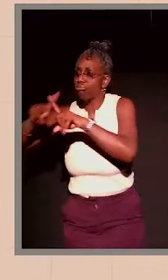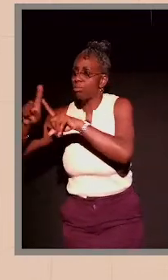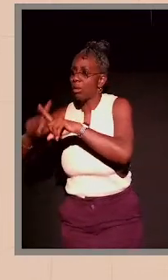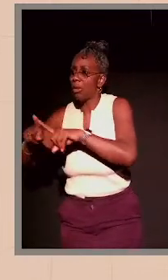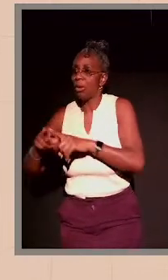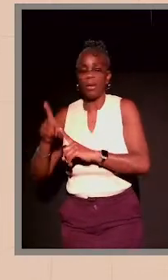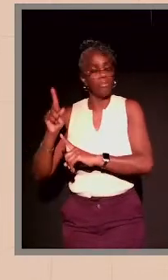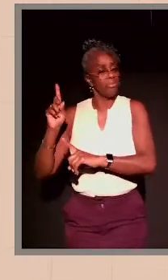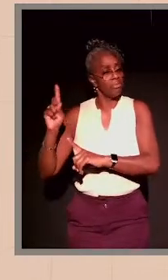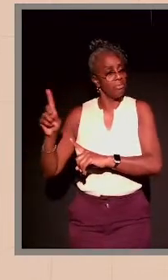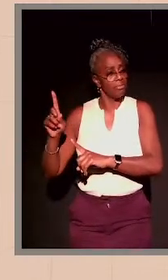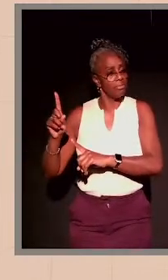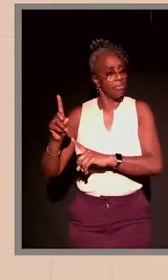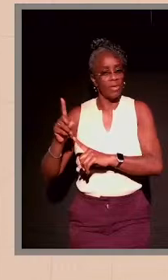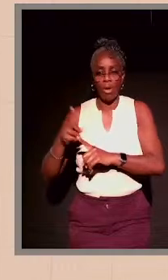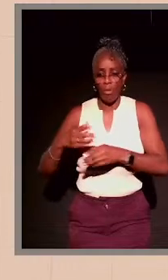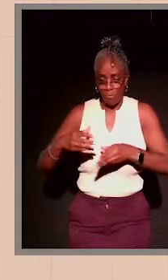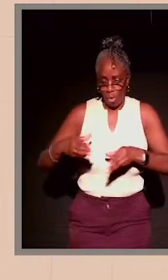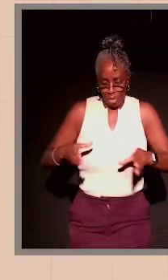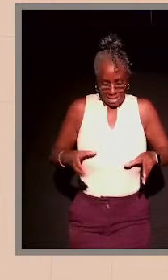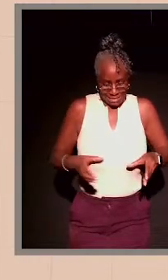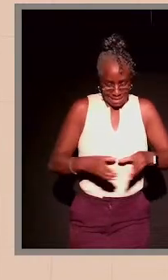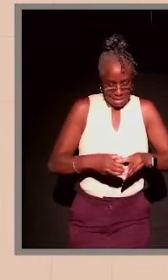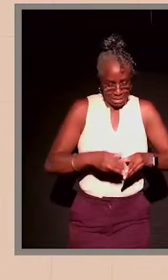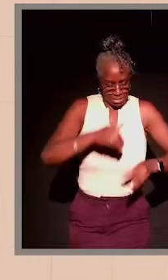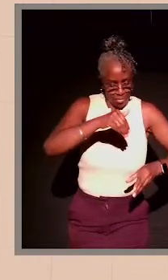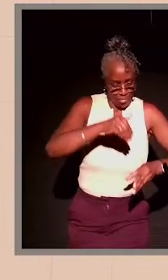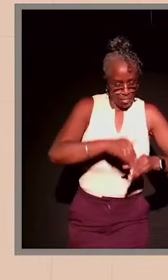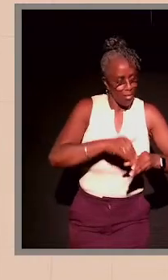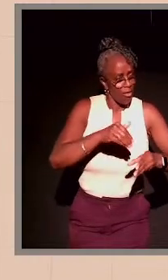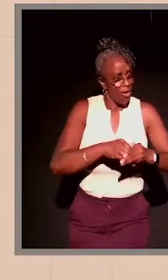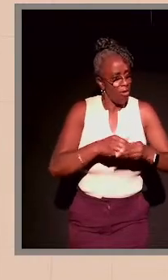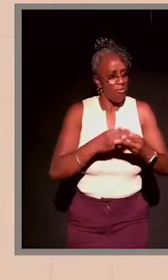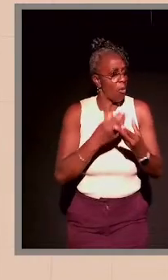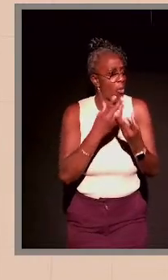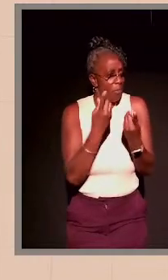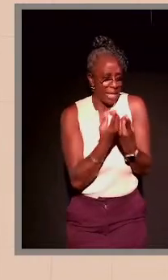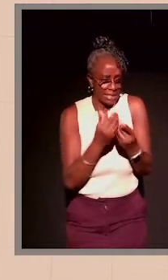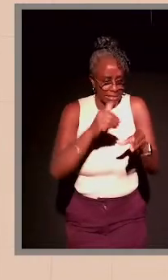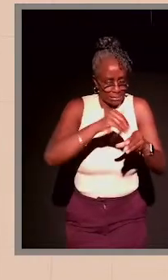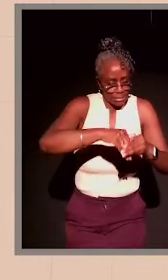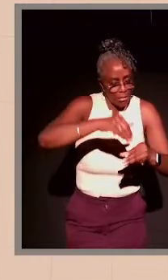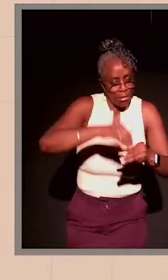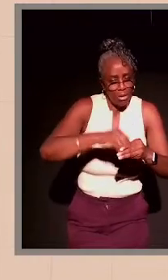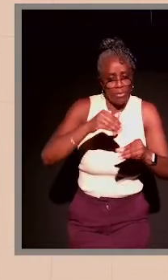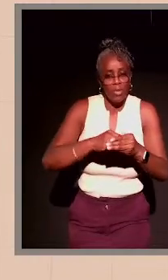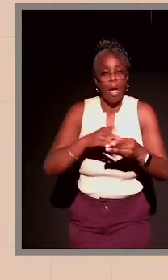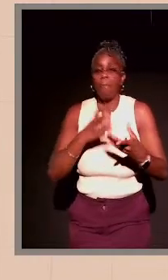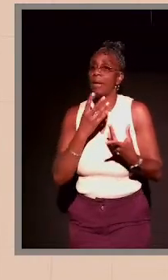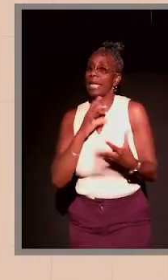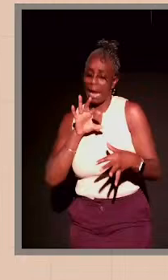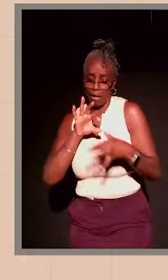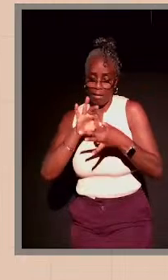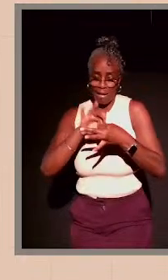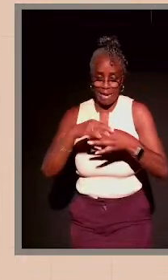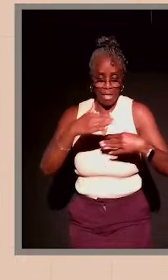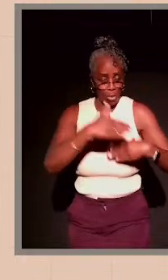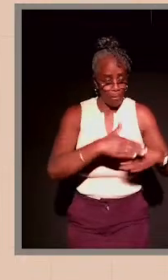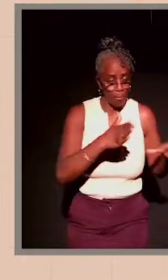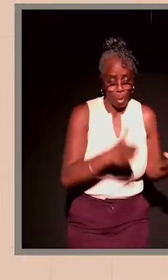they are containers for bits of JavaScript code. When you connect the boxes to one